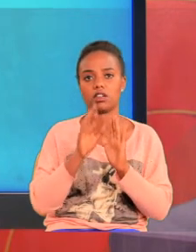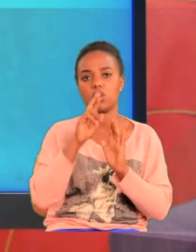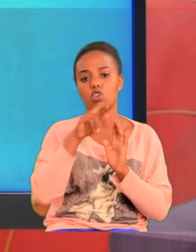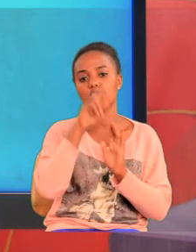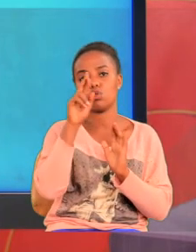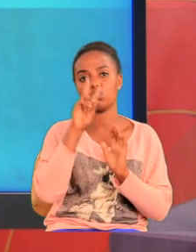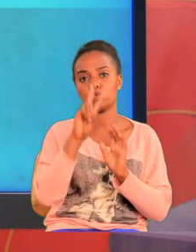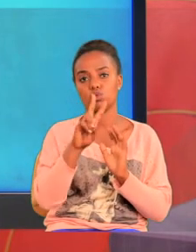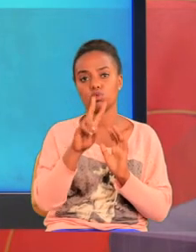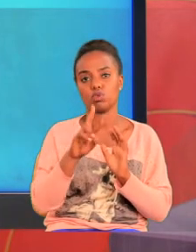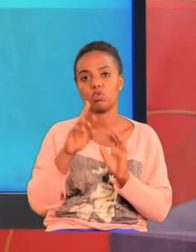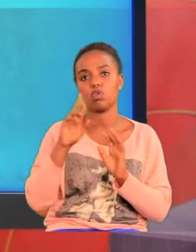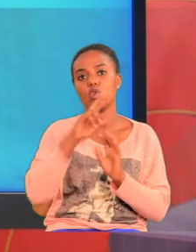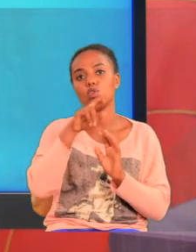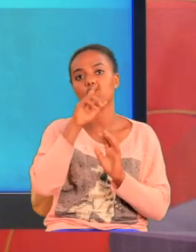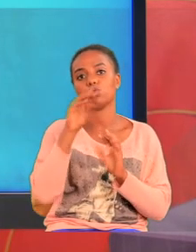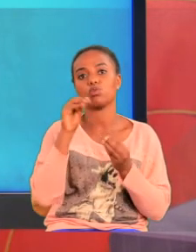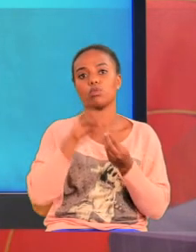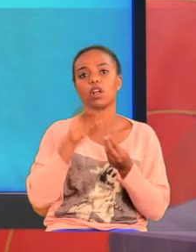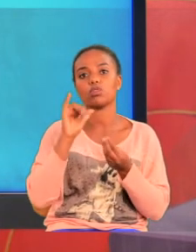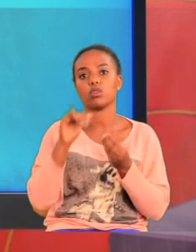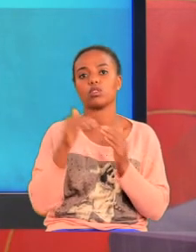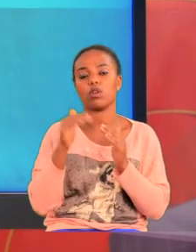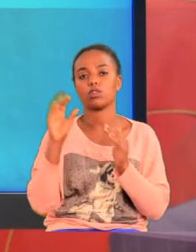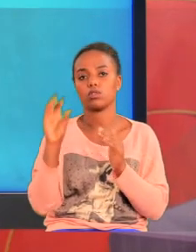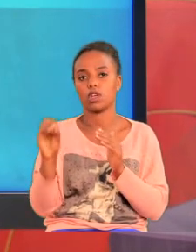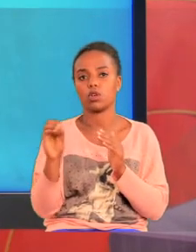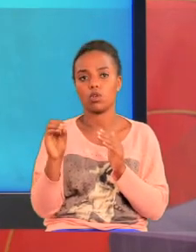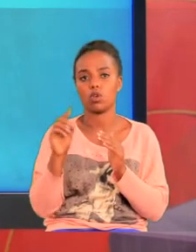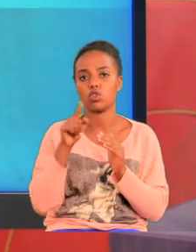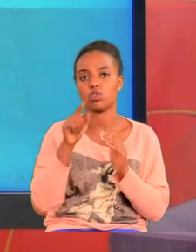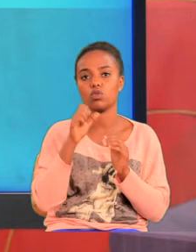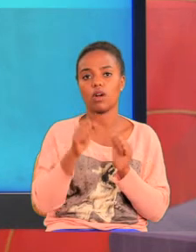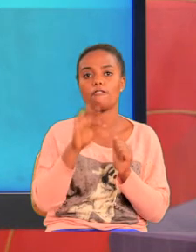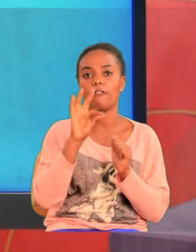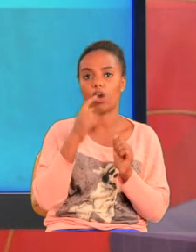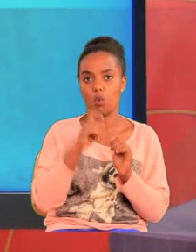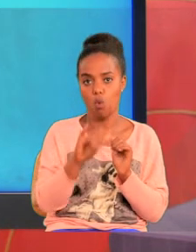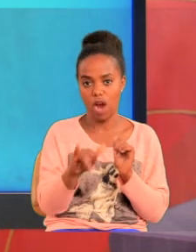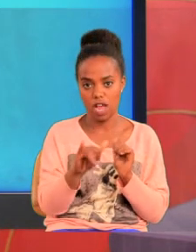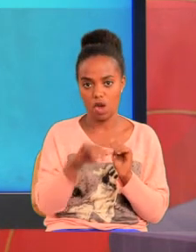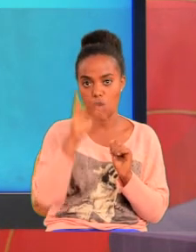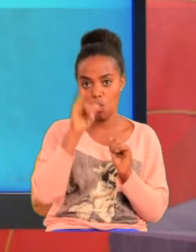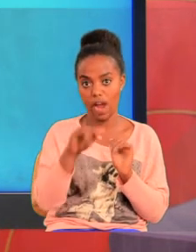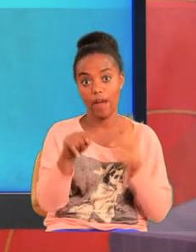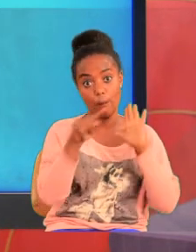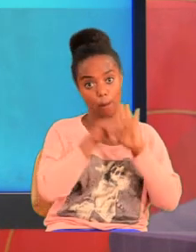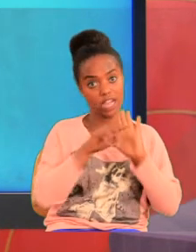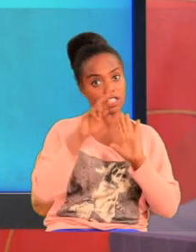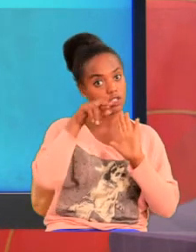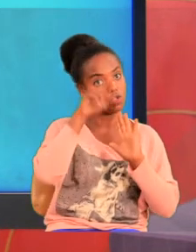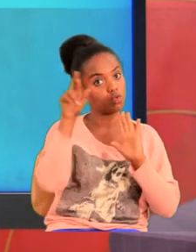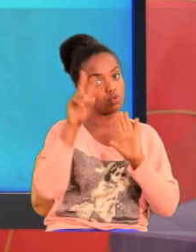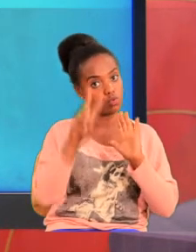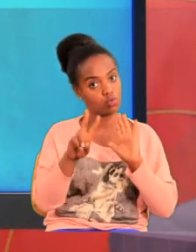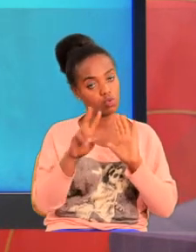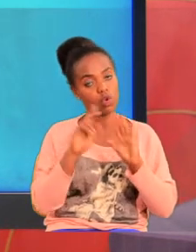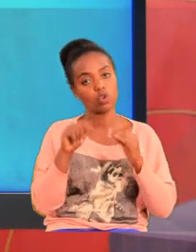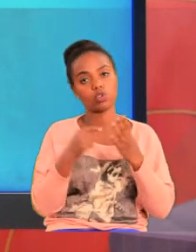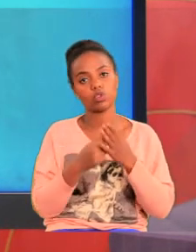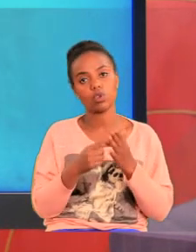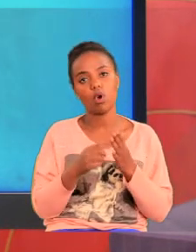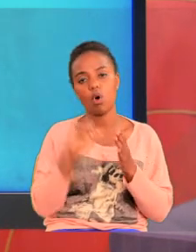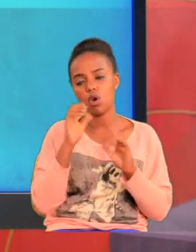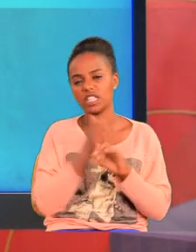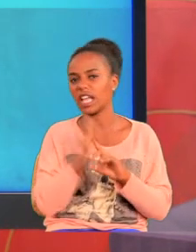2, root 2 plus y is equal to 0, so you can find y. Y will be minus root 2. Therefore, take